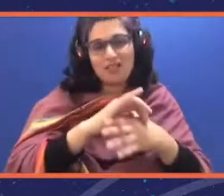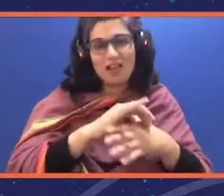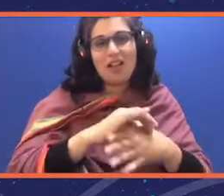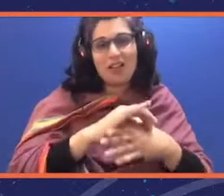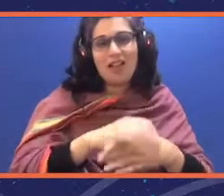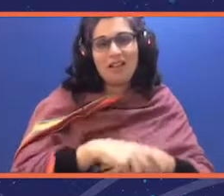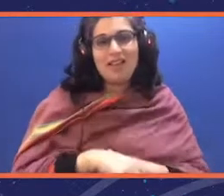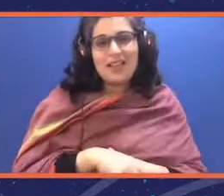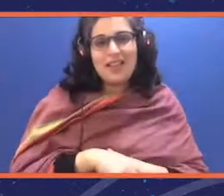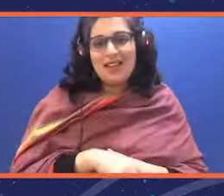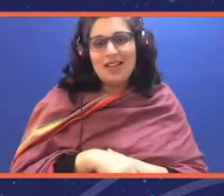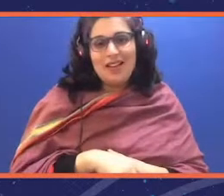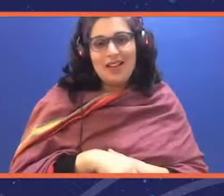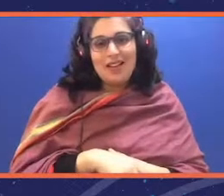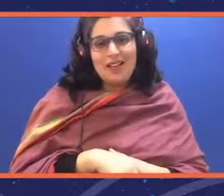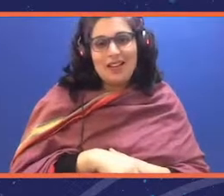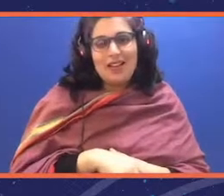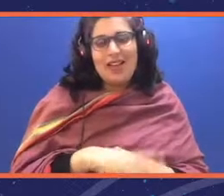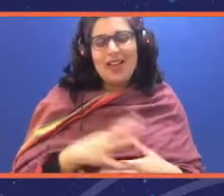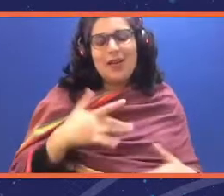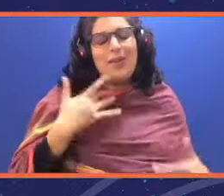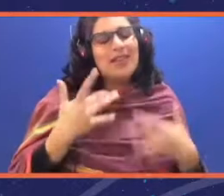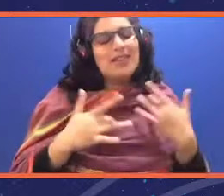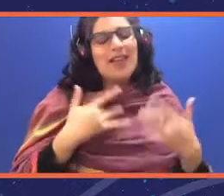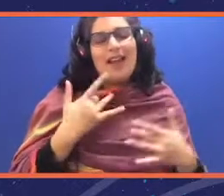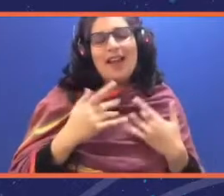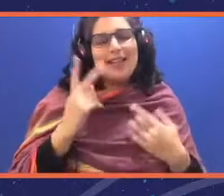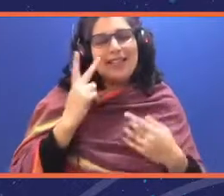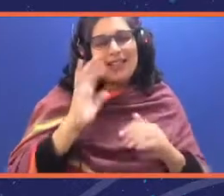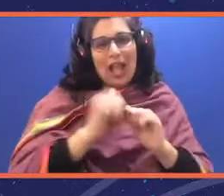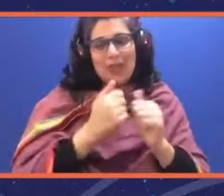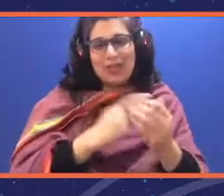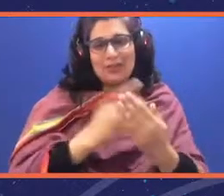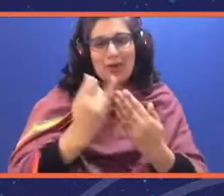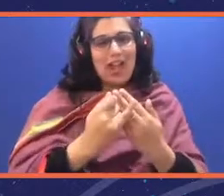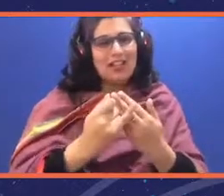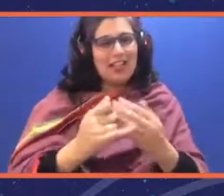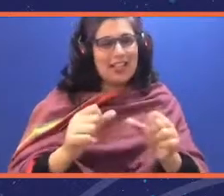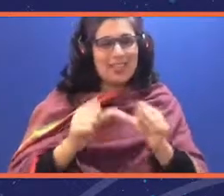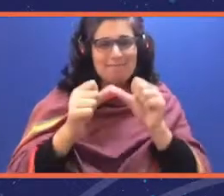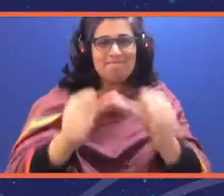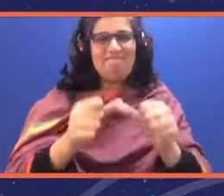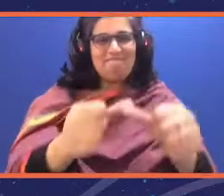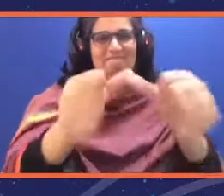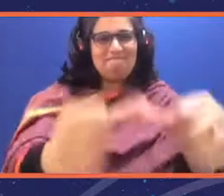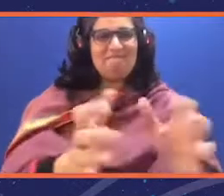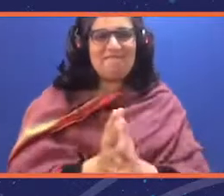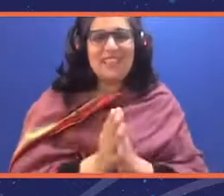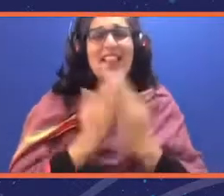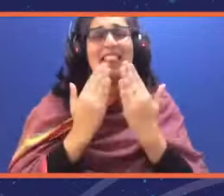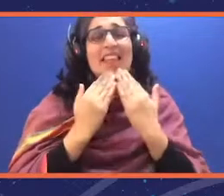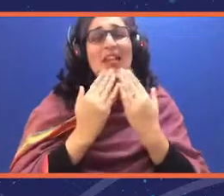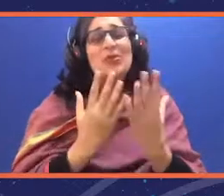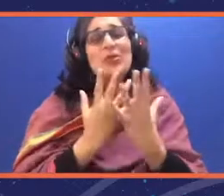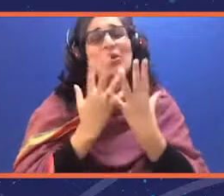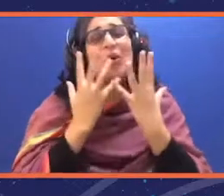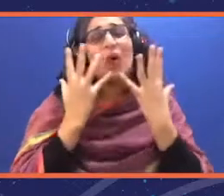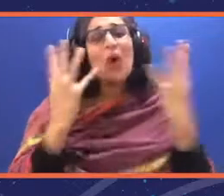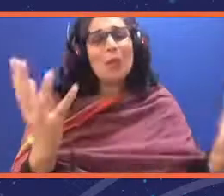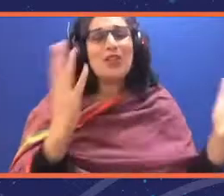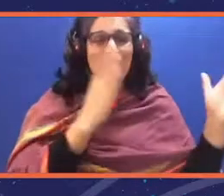And excited to see how this project moves forward. Thank you so much again to everyone who's organized this